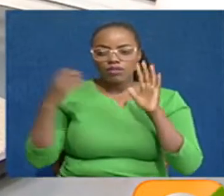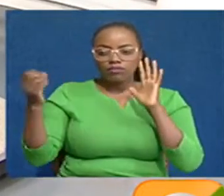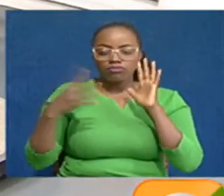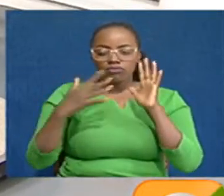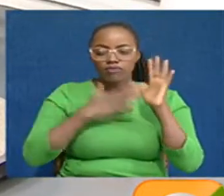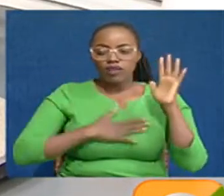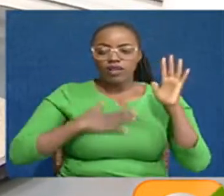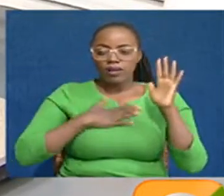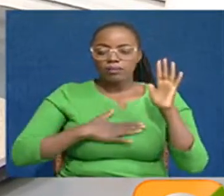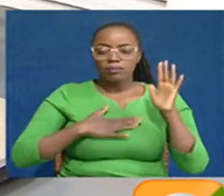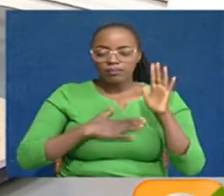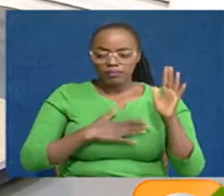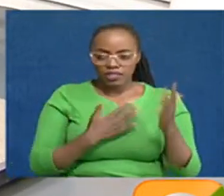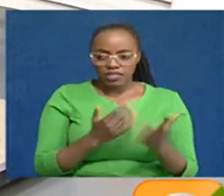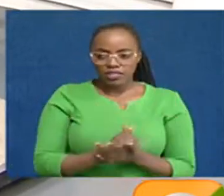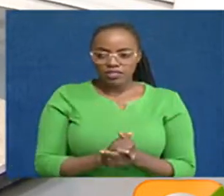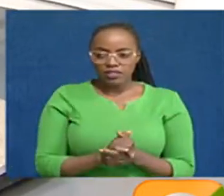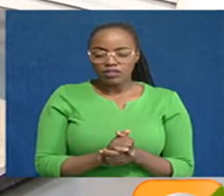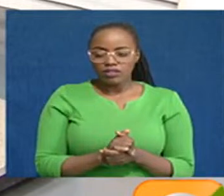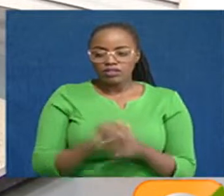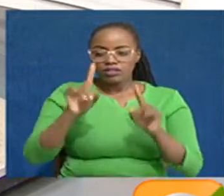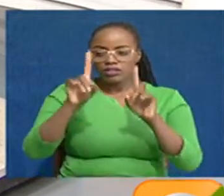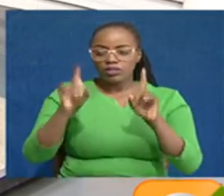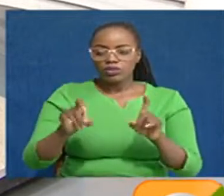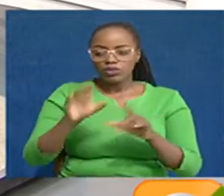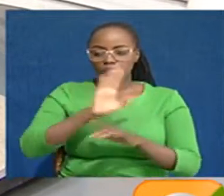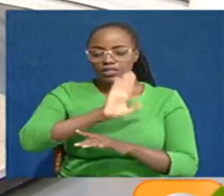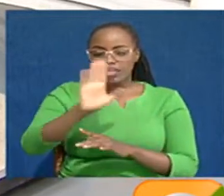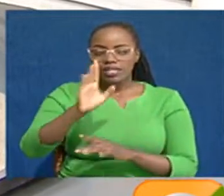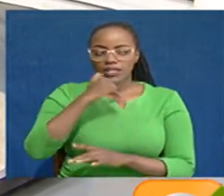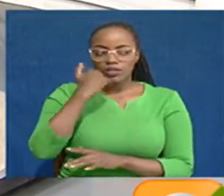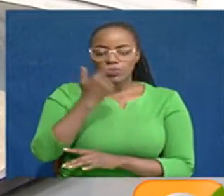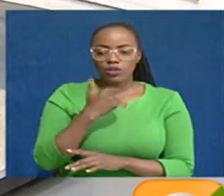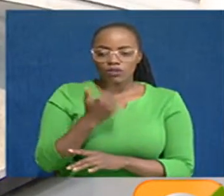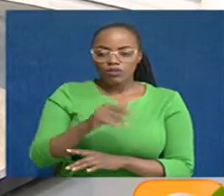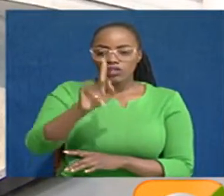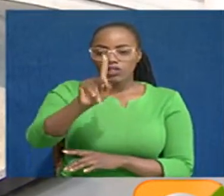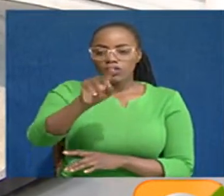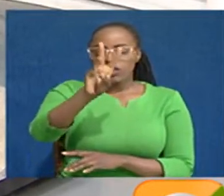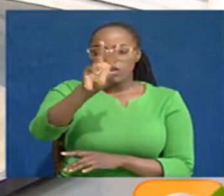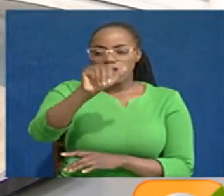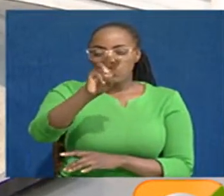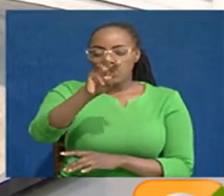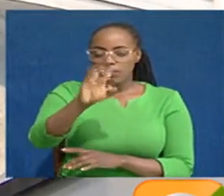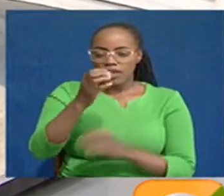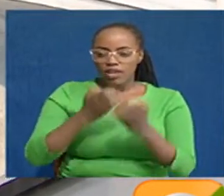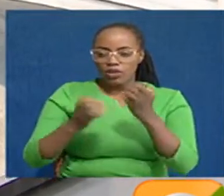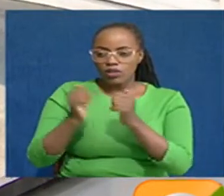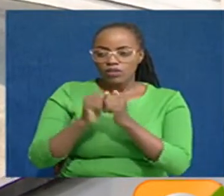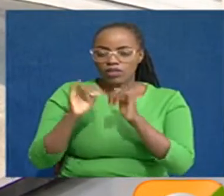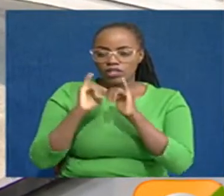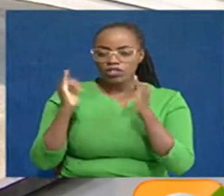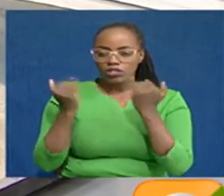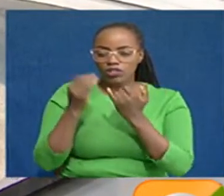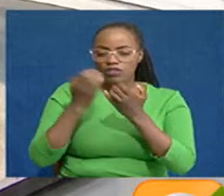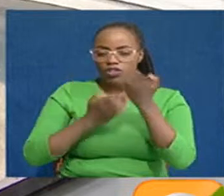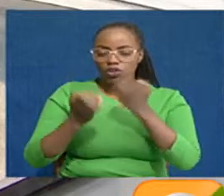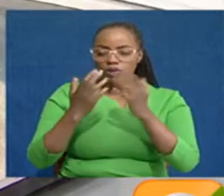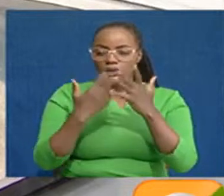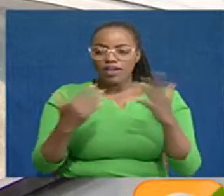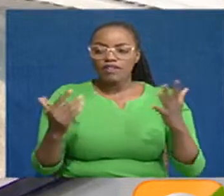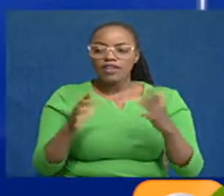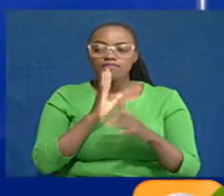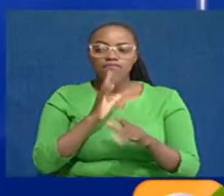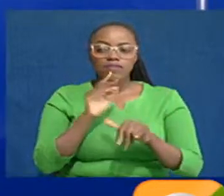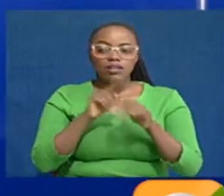please. That question goes to Kwame Owino, economist with the Institute for Economic Affairs, and it's